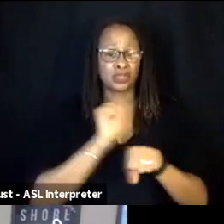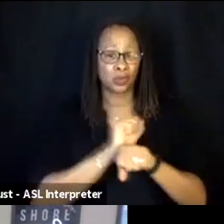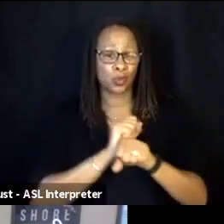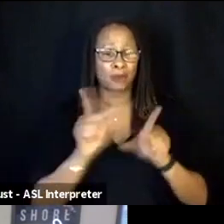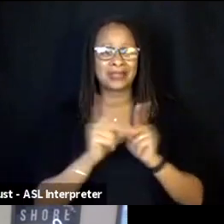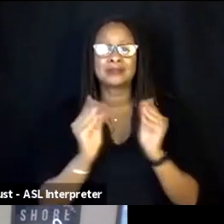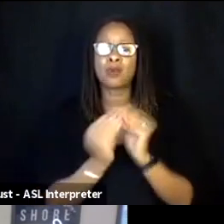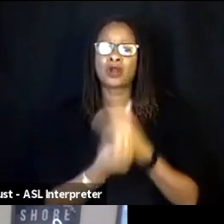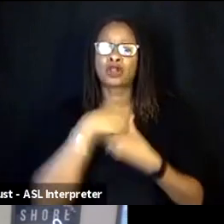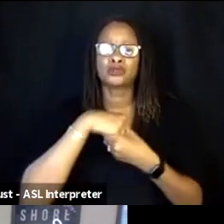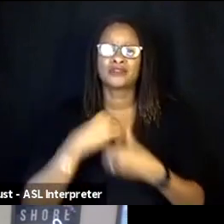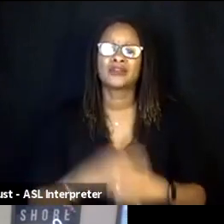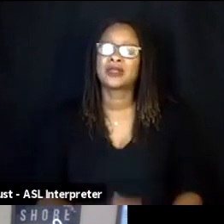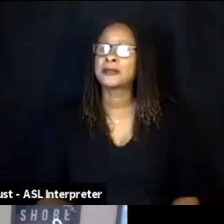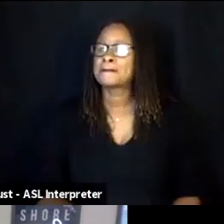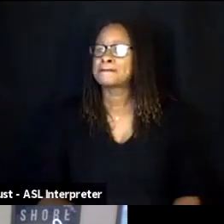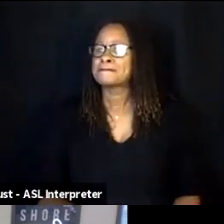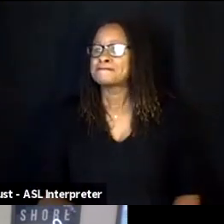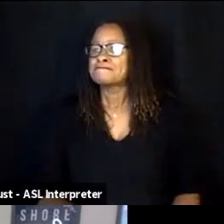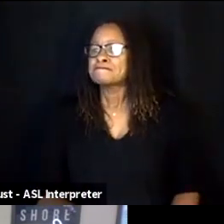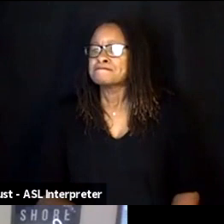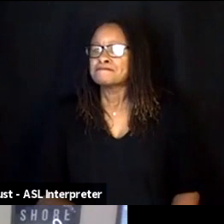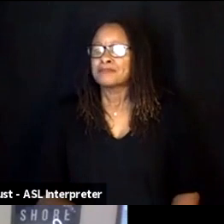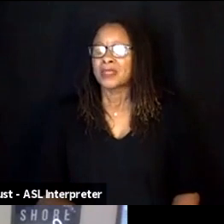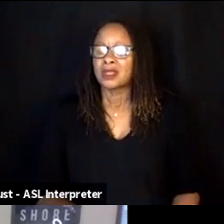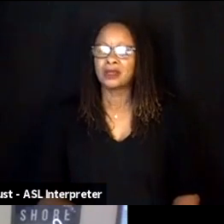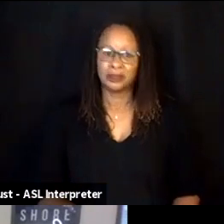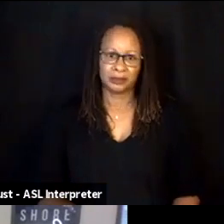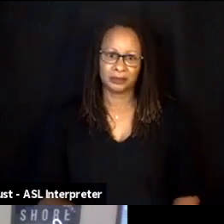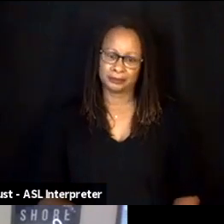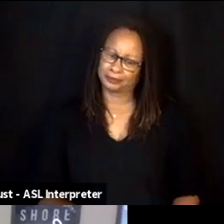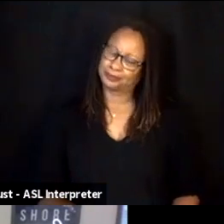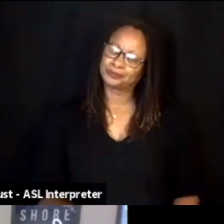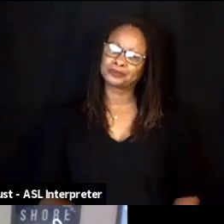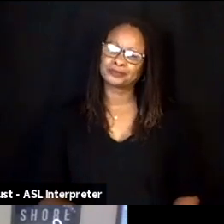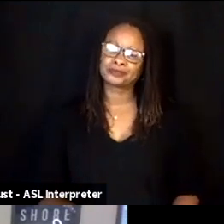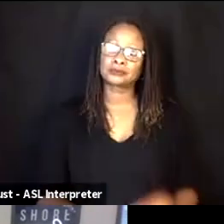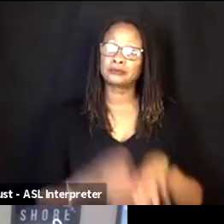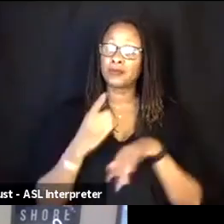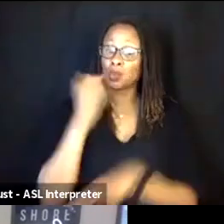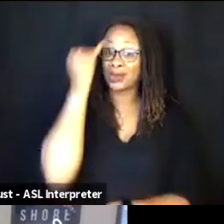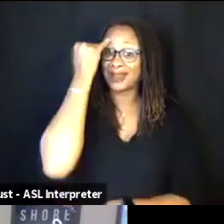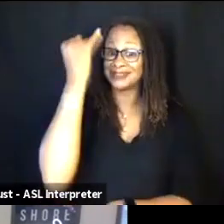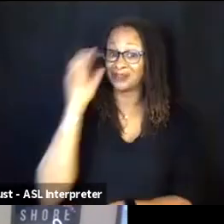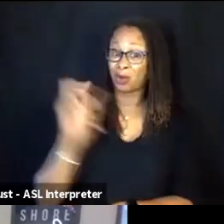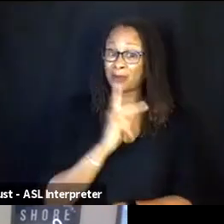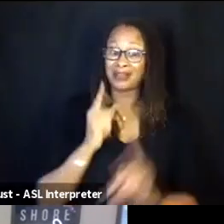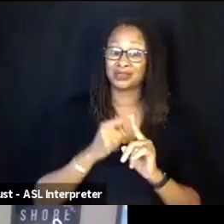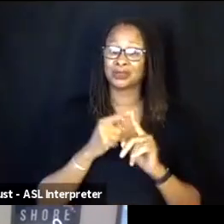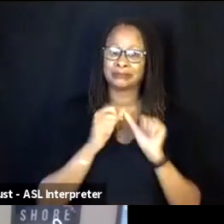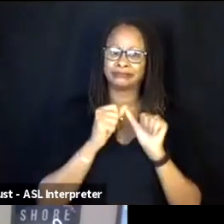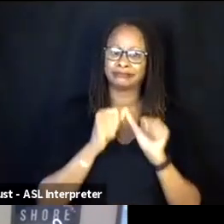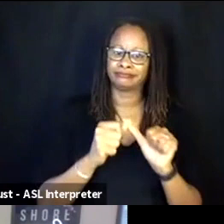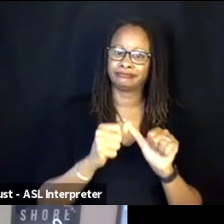inclusive. Well, certainly one of the ideas I come back to and keep